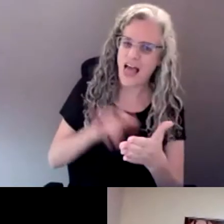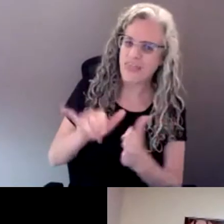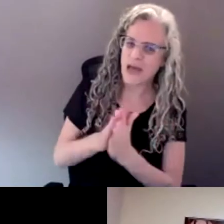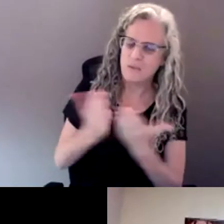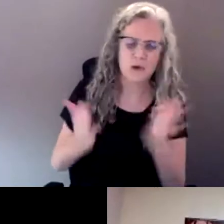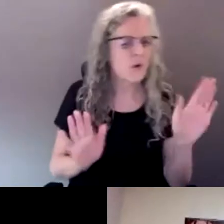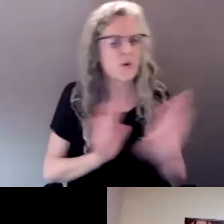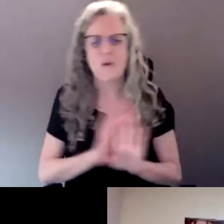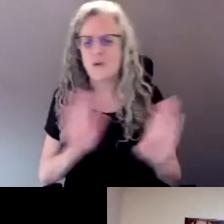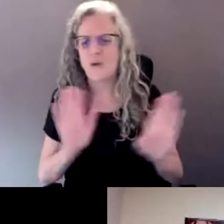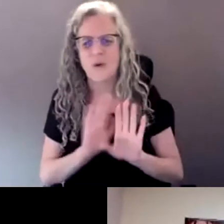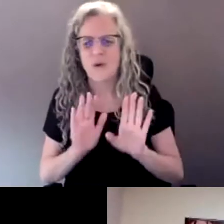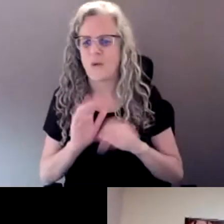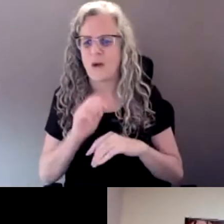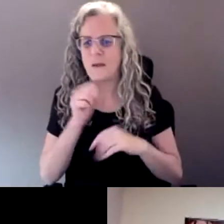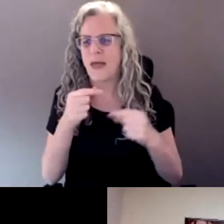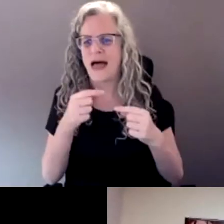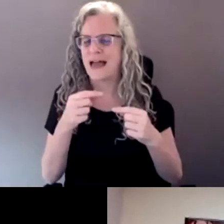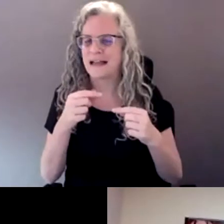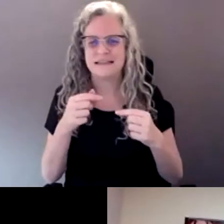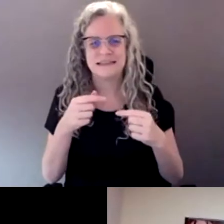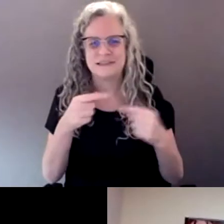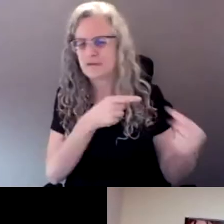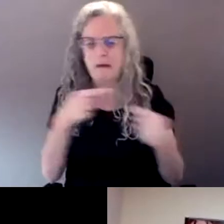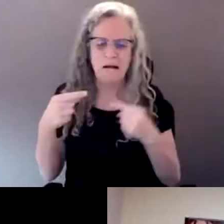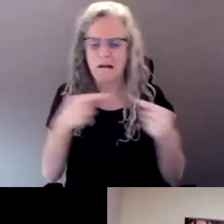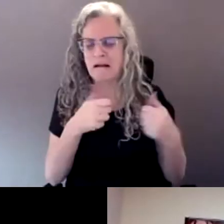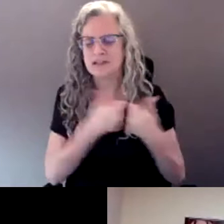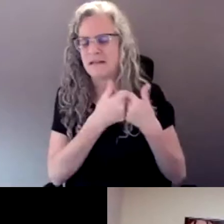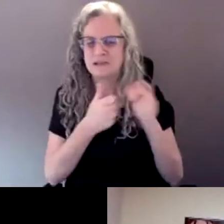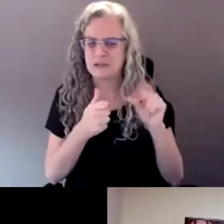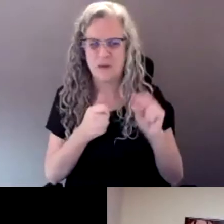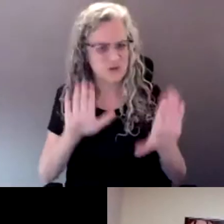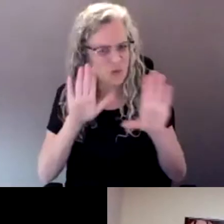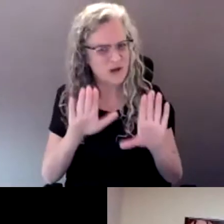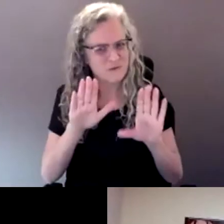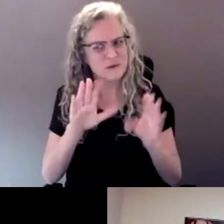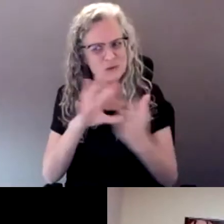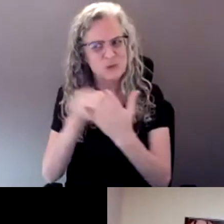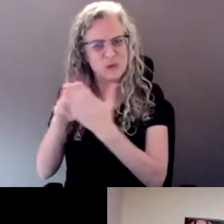No. This isn't a wrestling match. This is really wonderful to learn